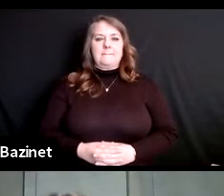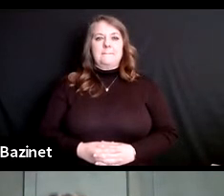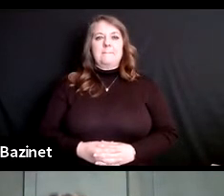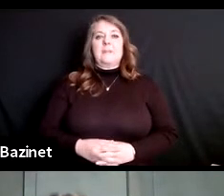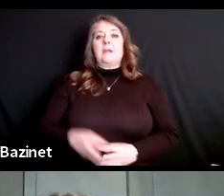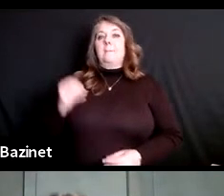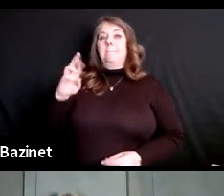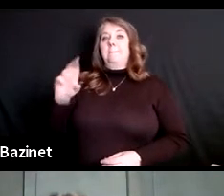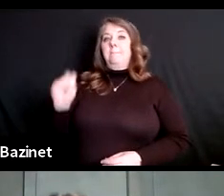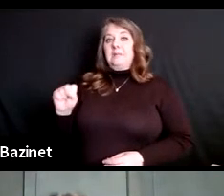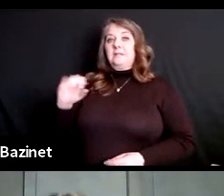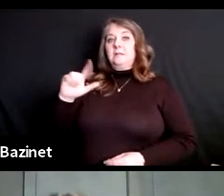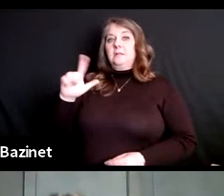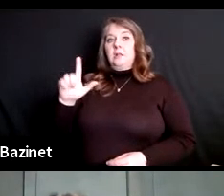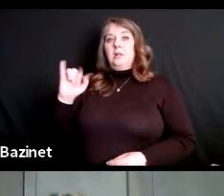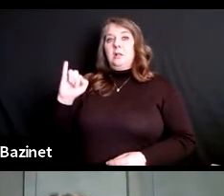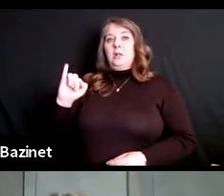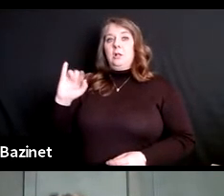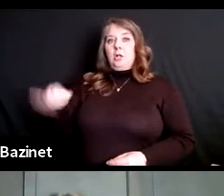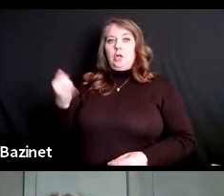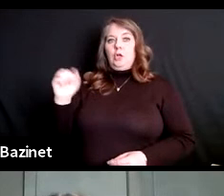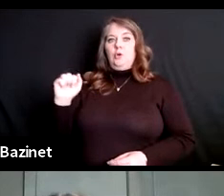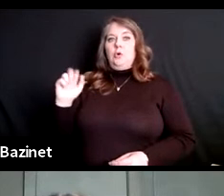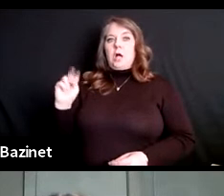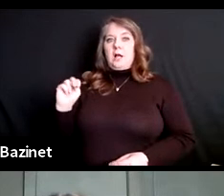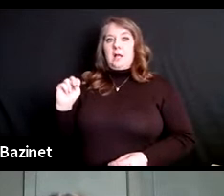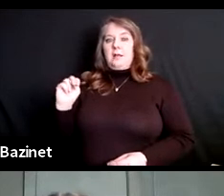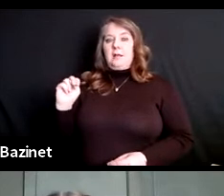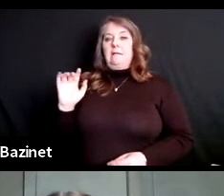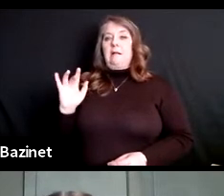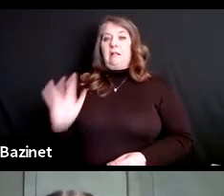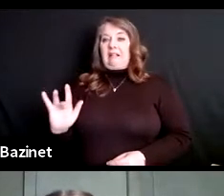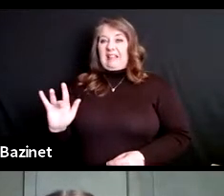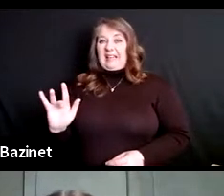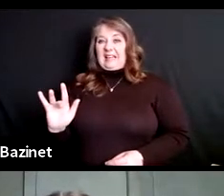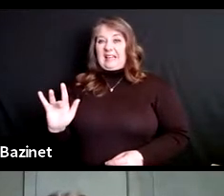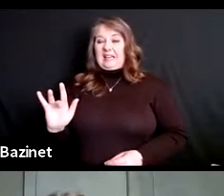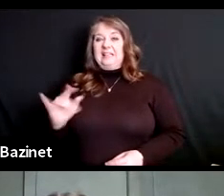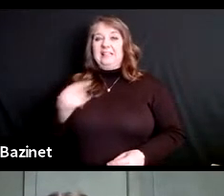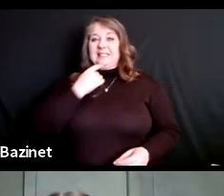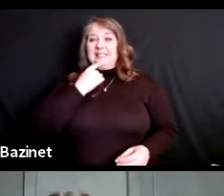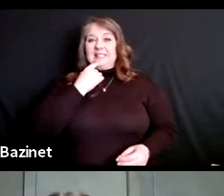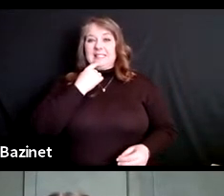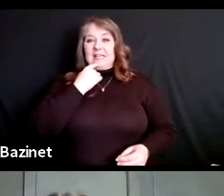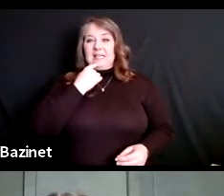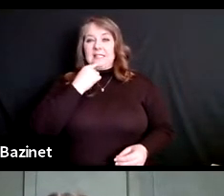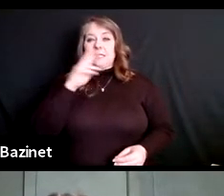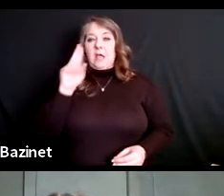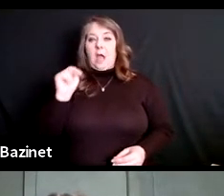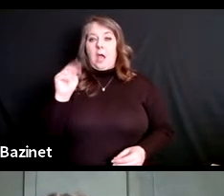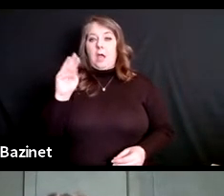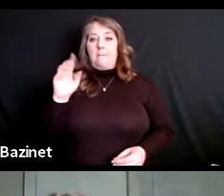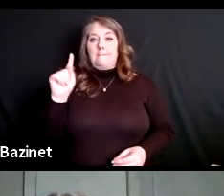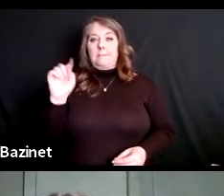Mrs. Lujan, if you can click the button on your screen that says unmute,